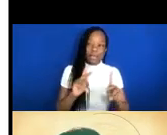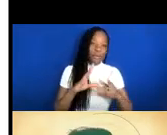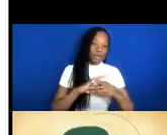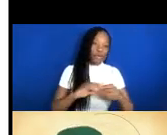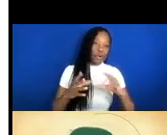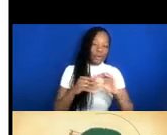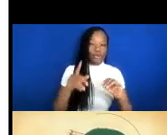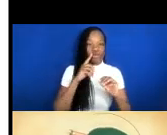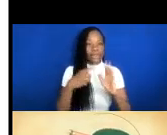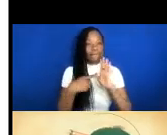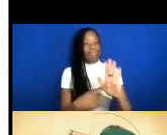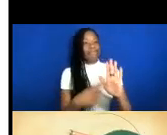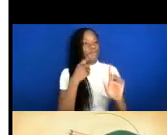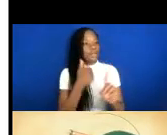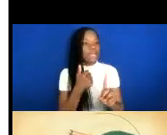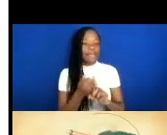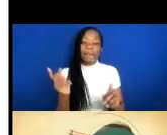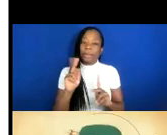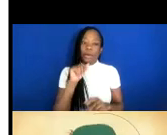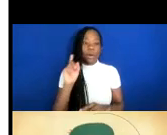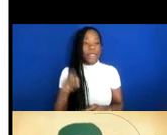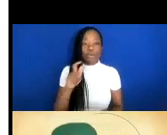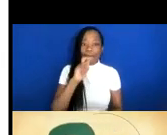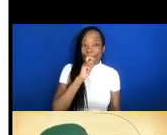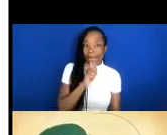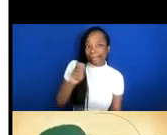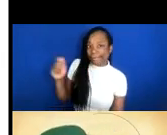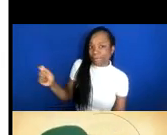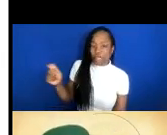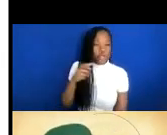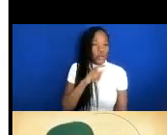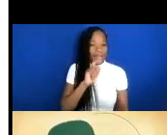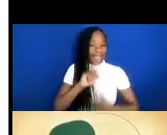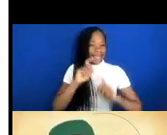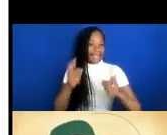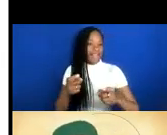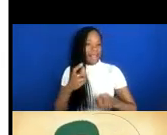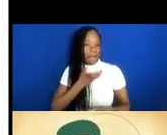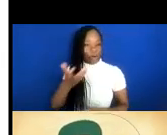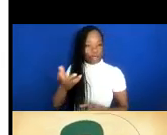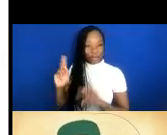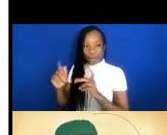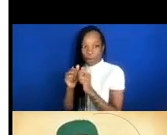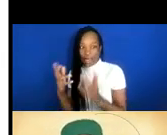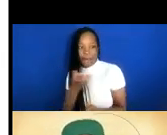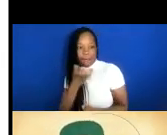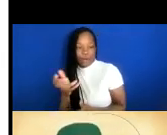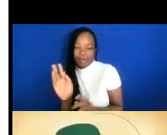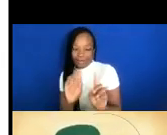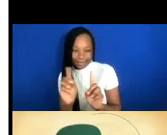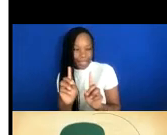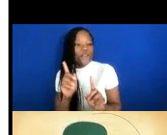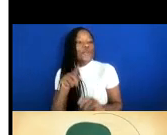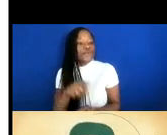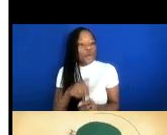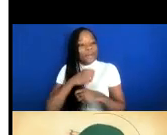themselves. People don't need a mic passed to them. You're not giving a voice to the voiceless. all you're doing is ensuring that the full story gets